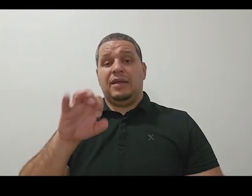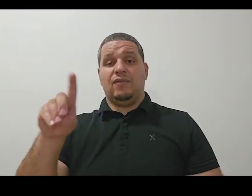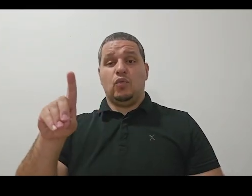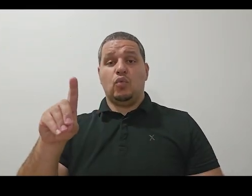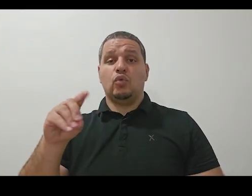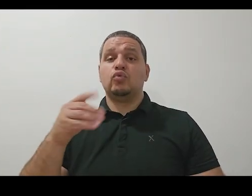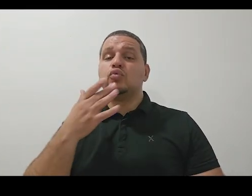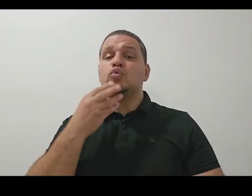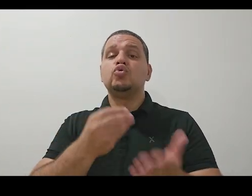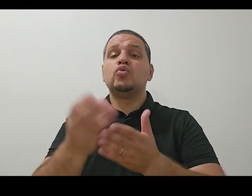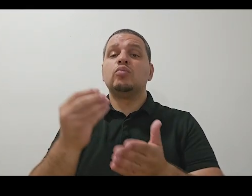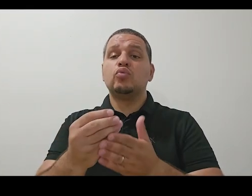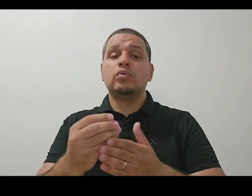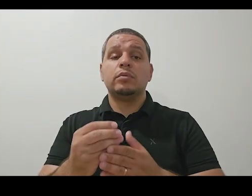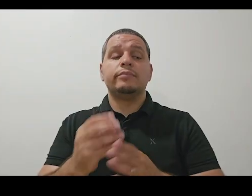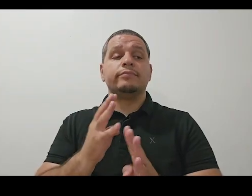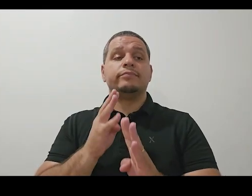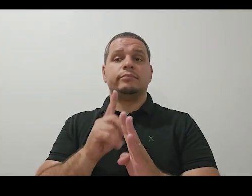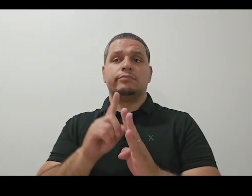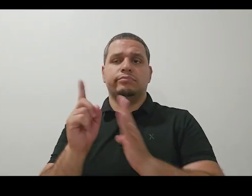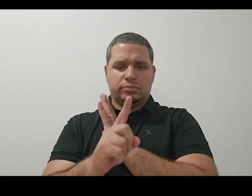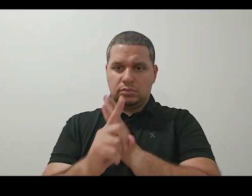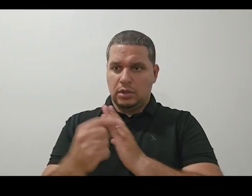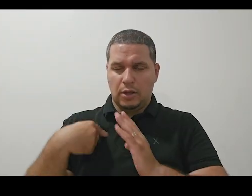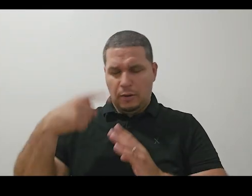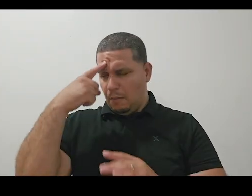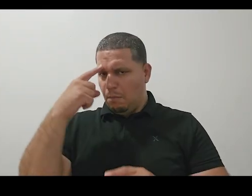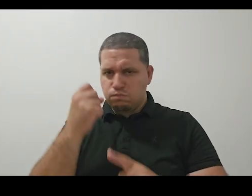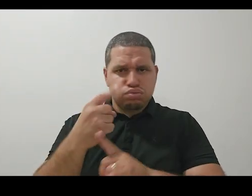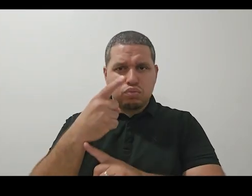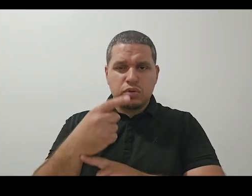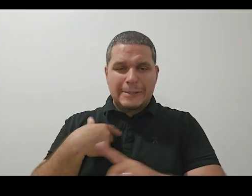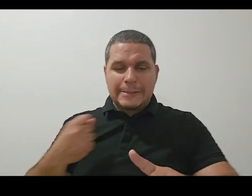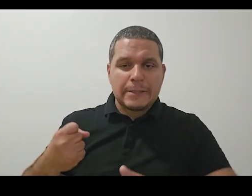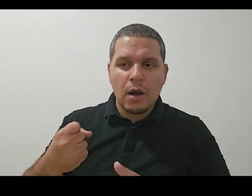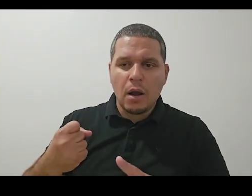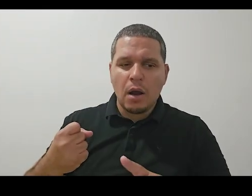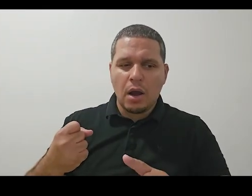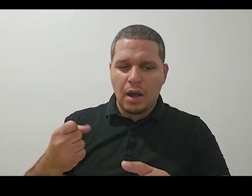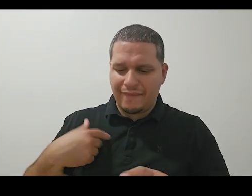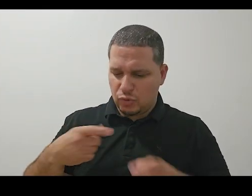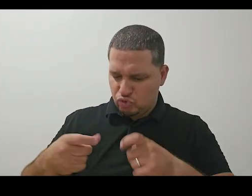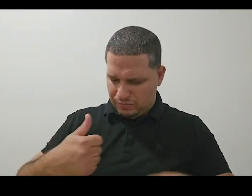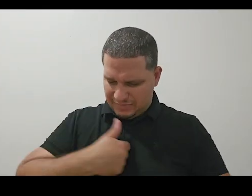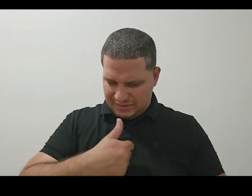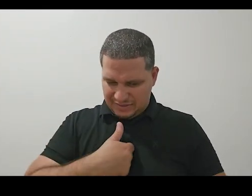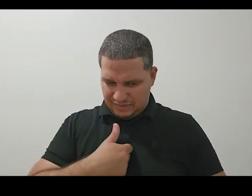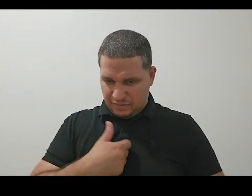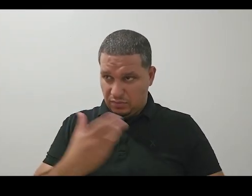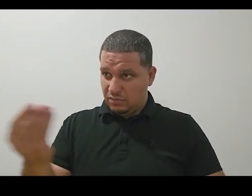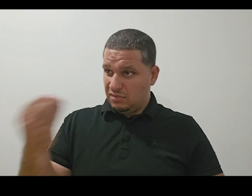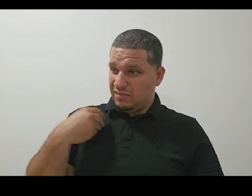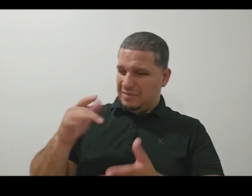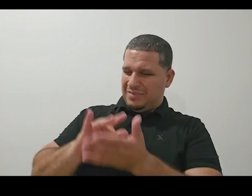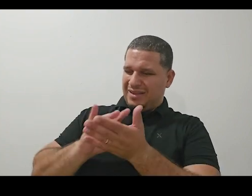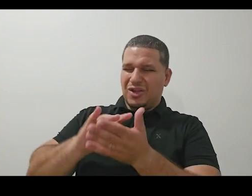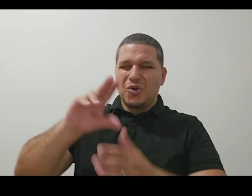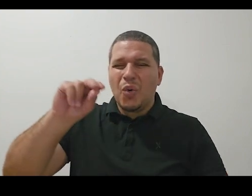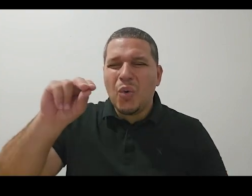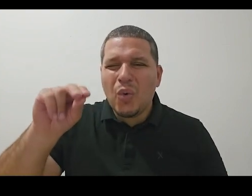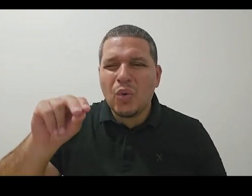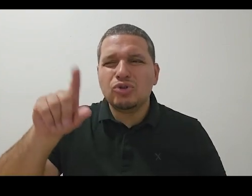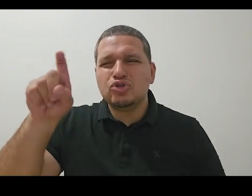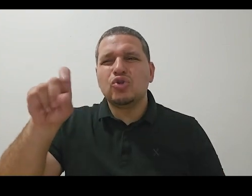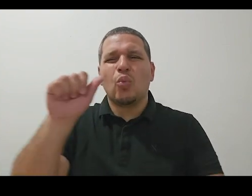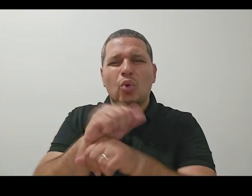somebody cuts you off. What do you want to do? Pick up the cart and hit them over the head with it, and you got to quickly figure out a way to control. And they want to medicate